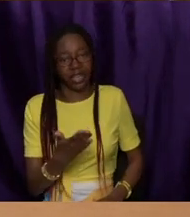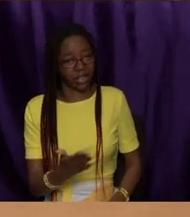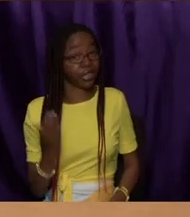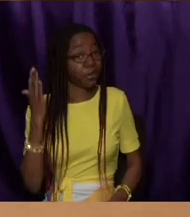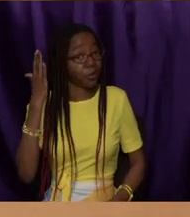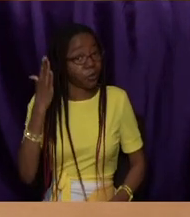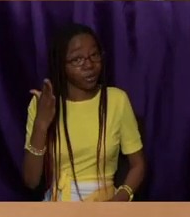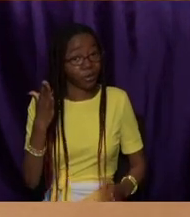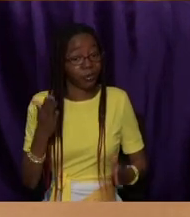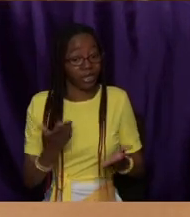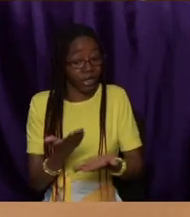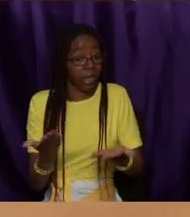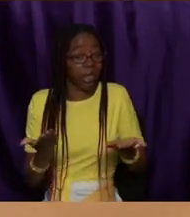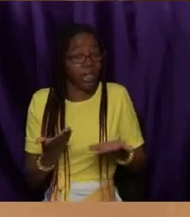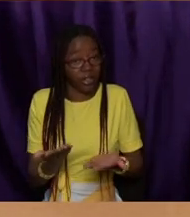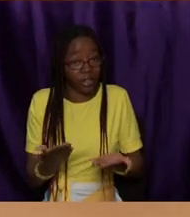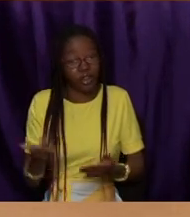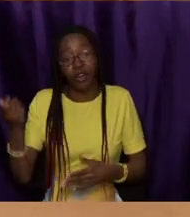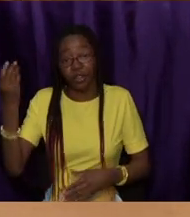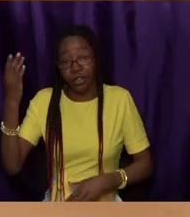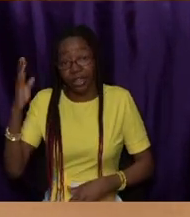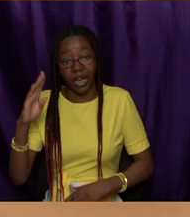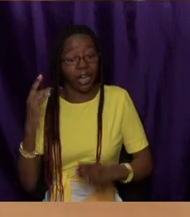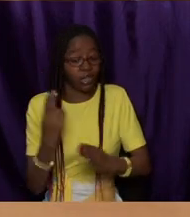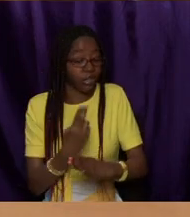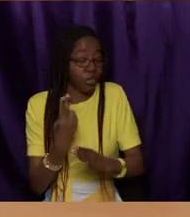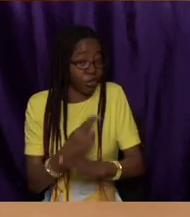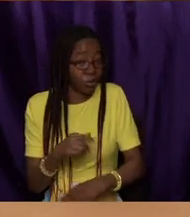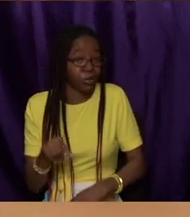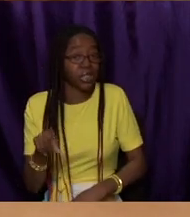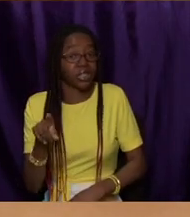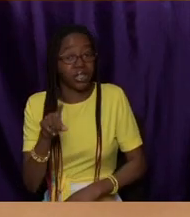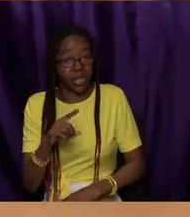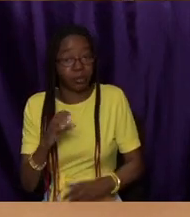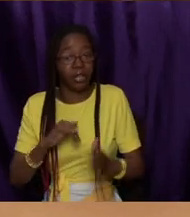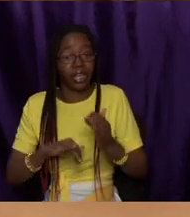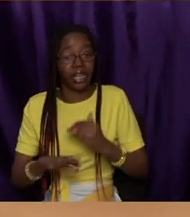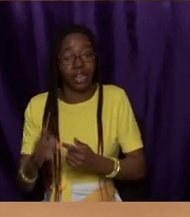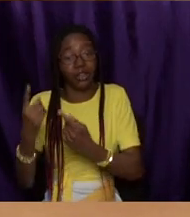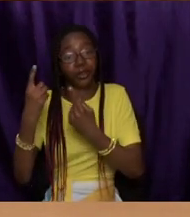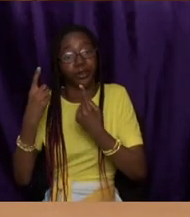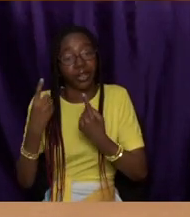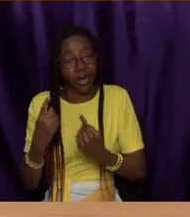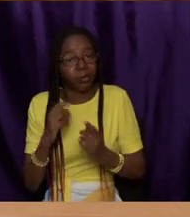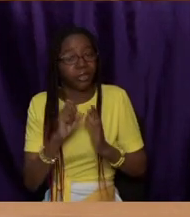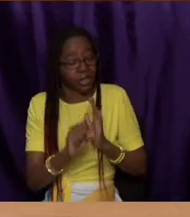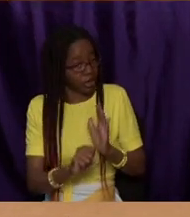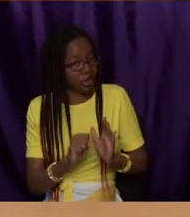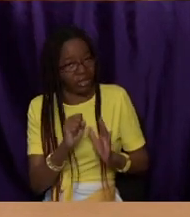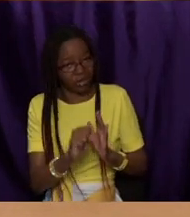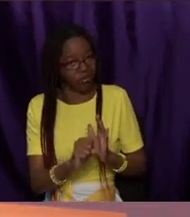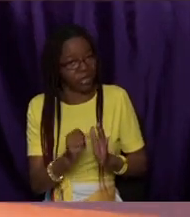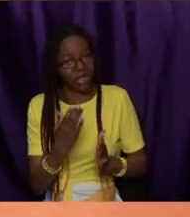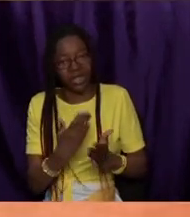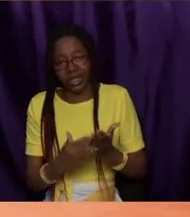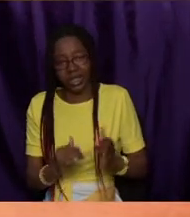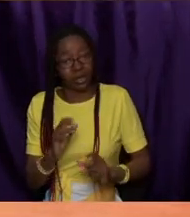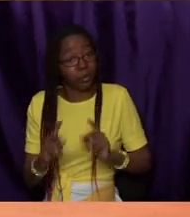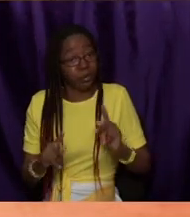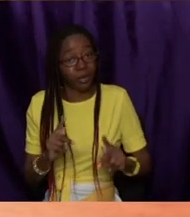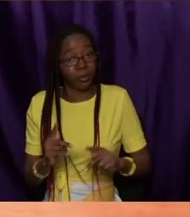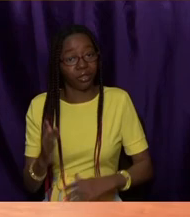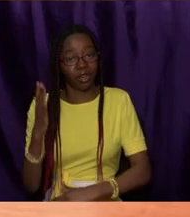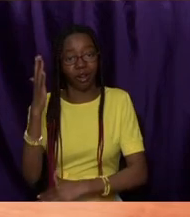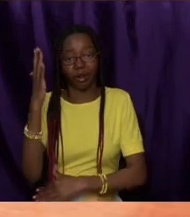be available for God to use them in your coming season. Some of you are